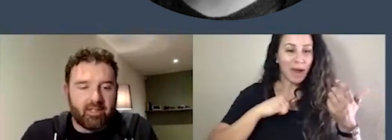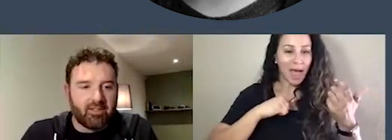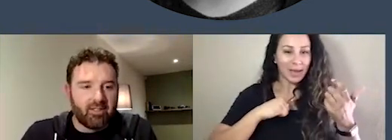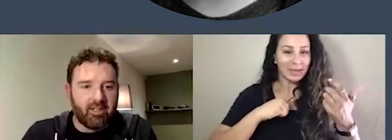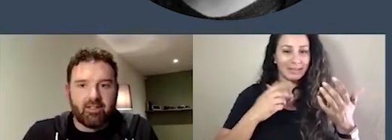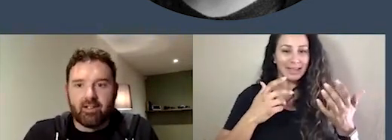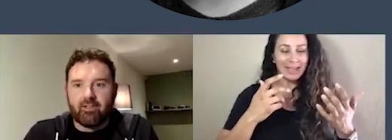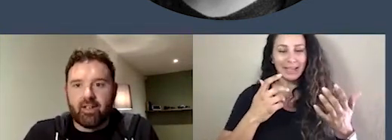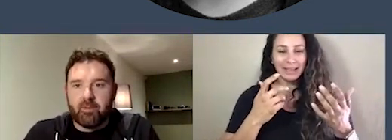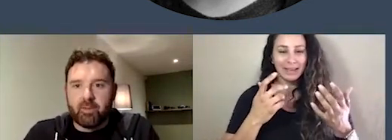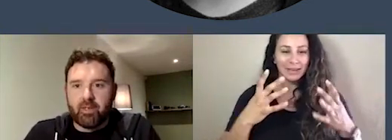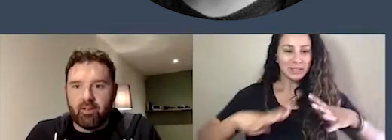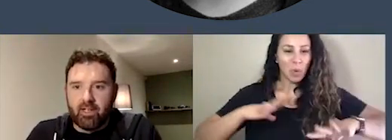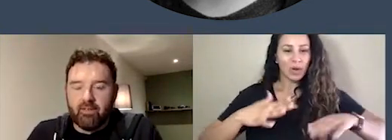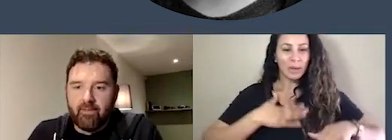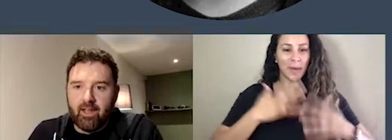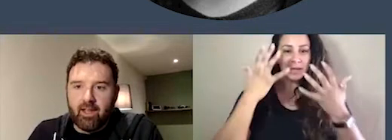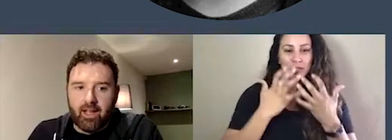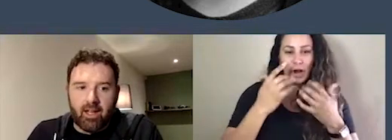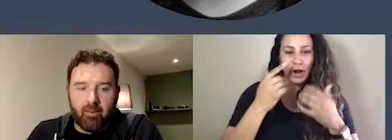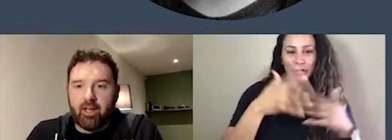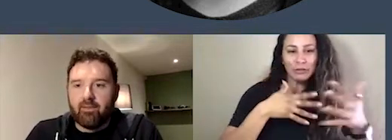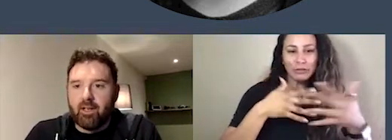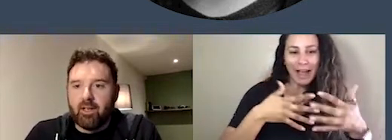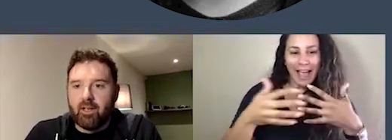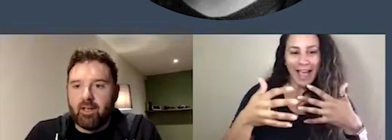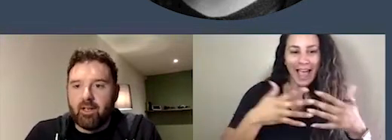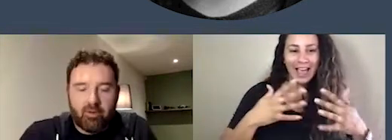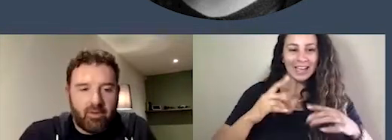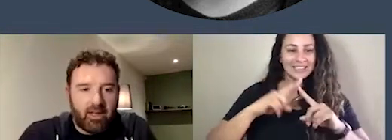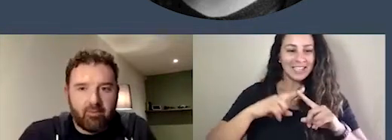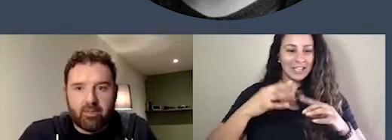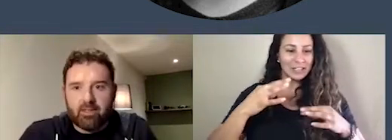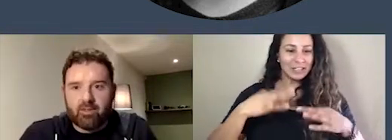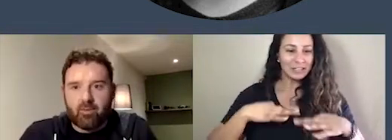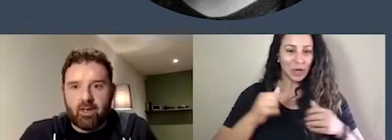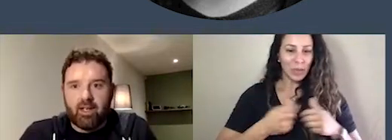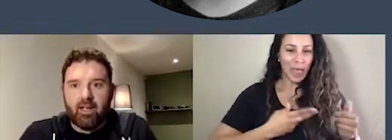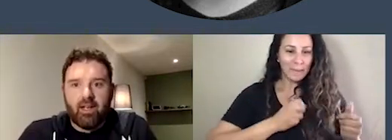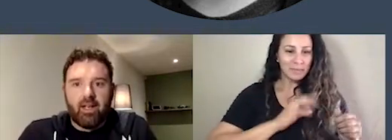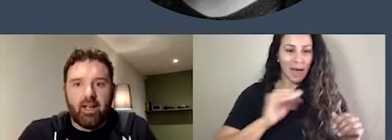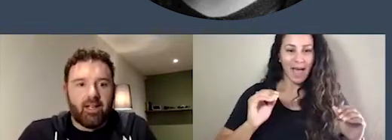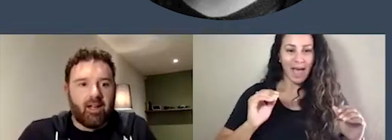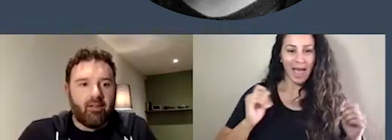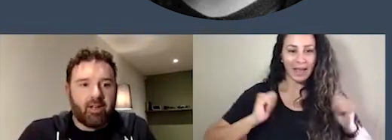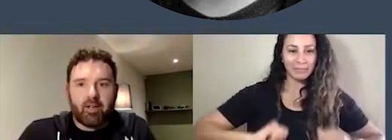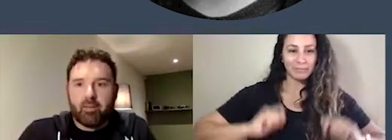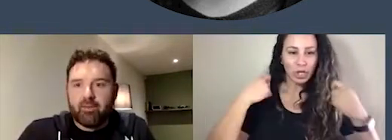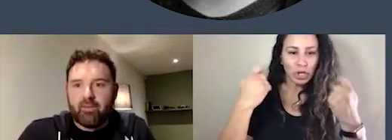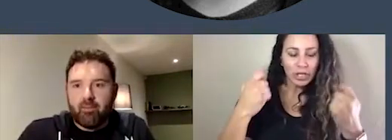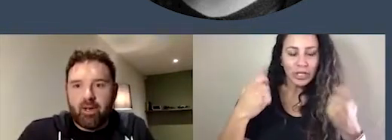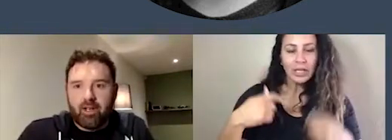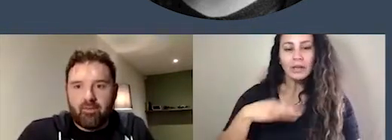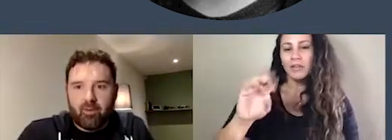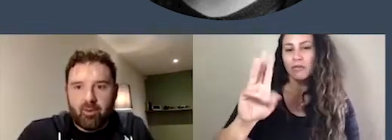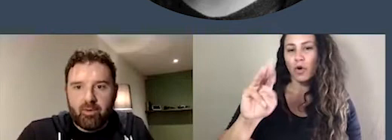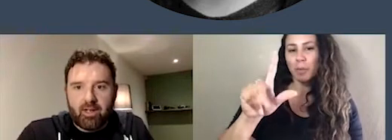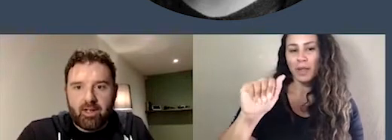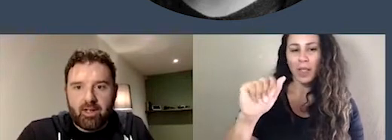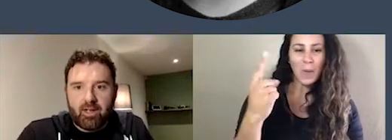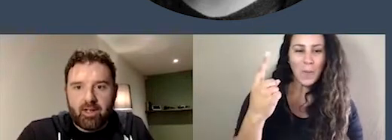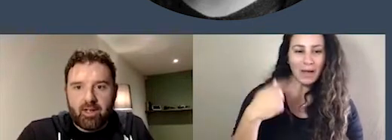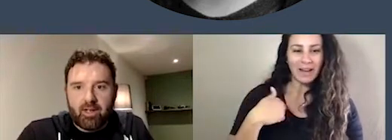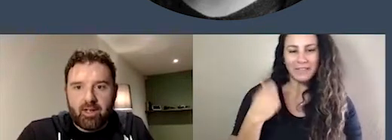HubSpot t-shirt and dark grey HubSpot hoodie. I'm a lifelong Formula One fan, which is why I've got a couple of model Formula